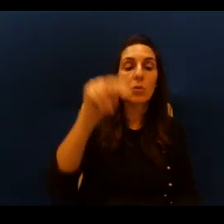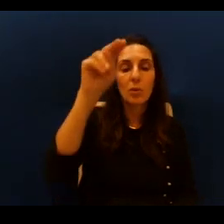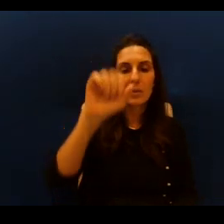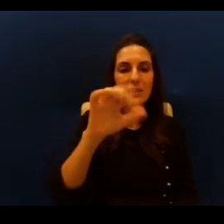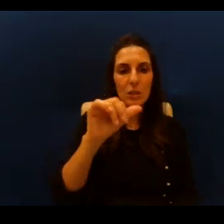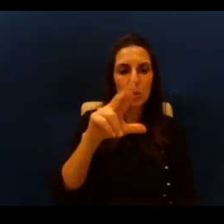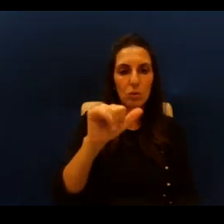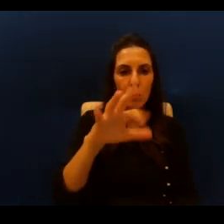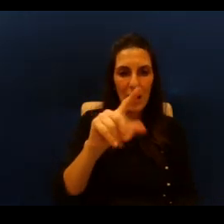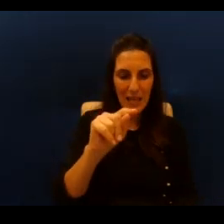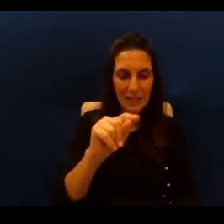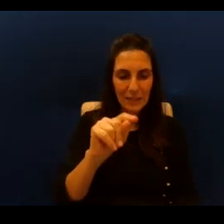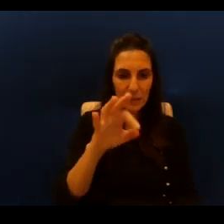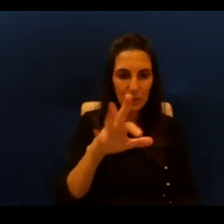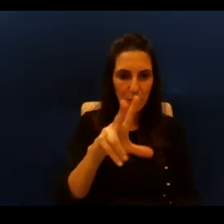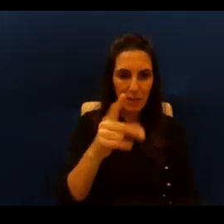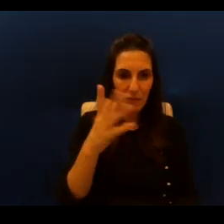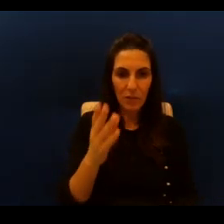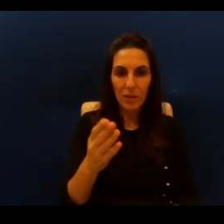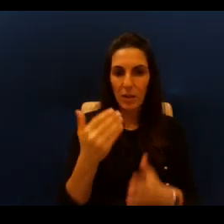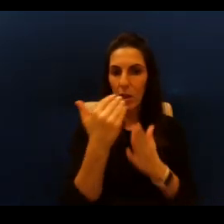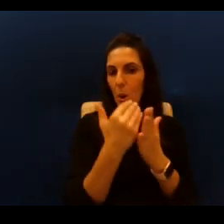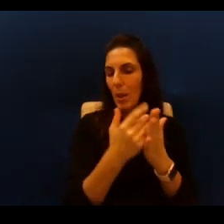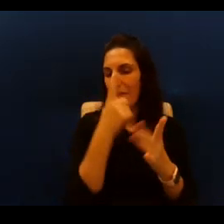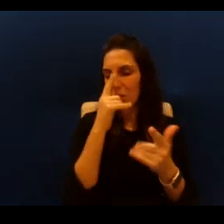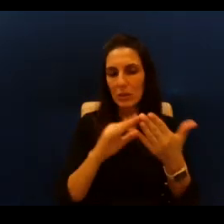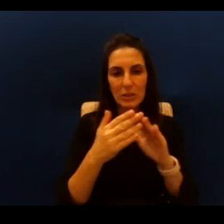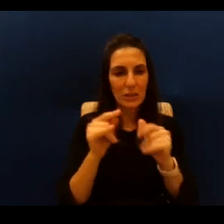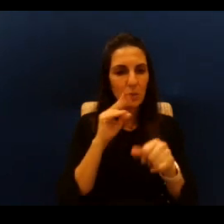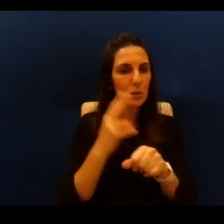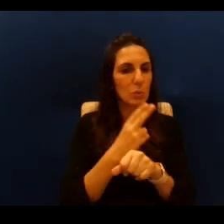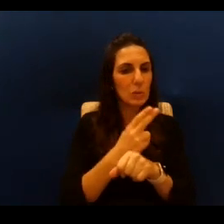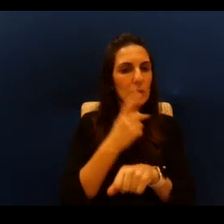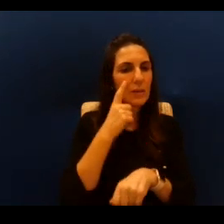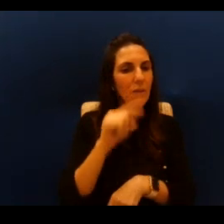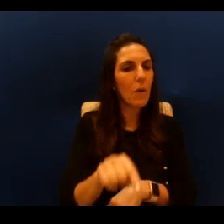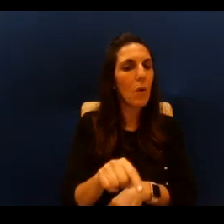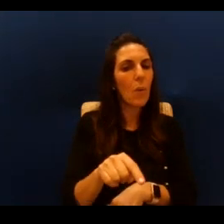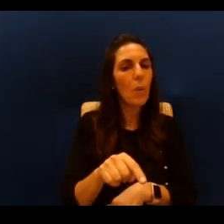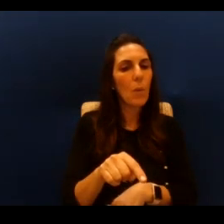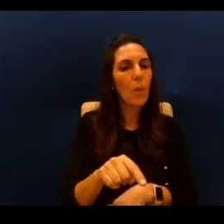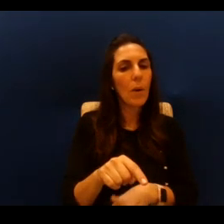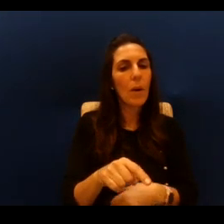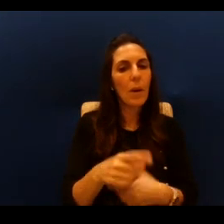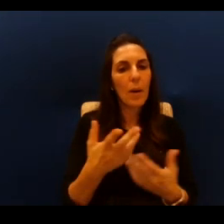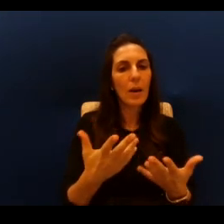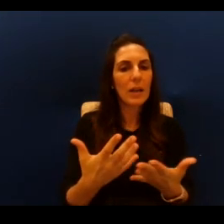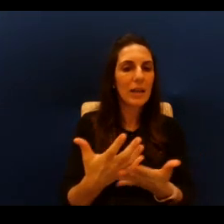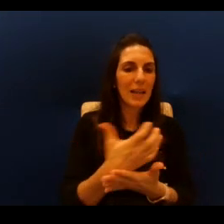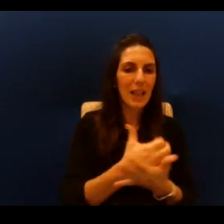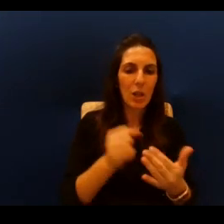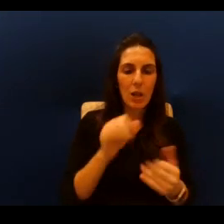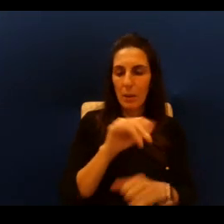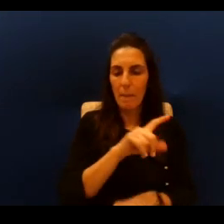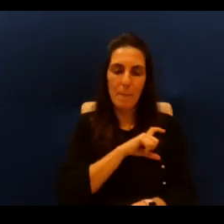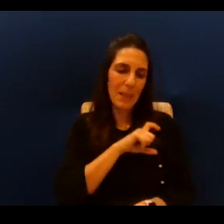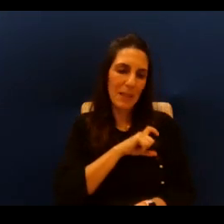out to the city and it was used temporarily for the utility bill collection as well as the police